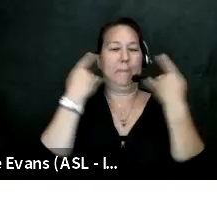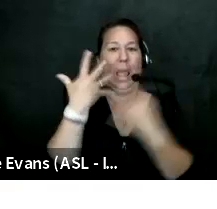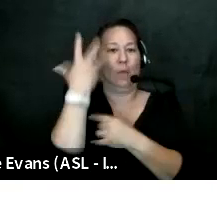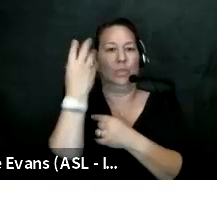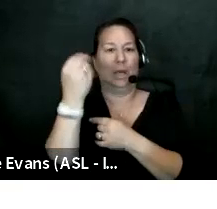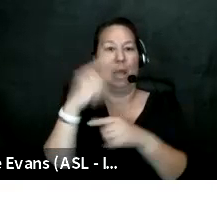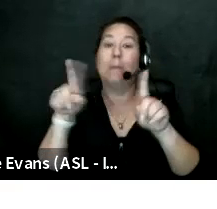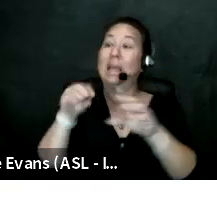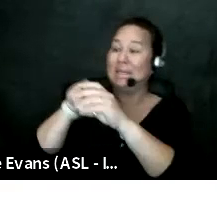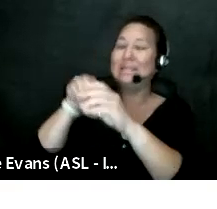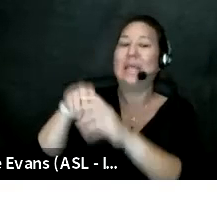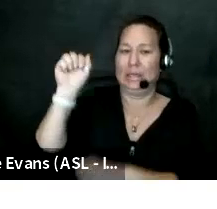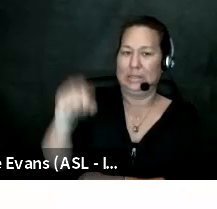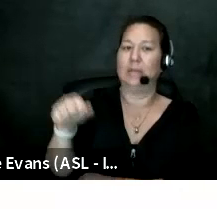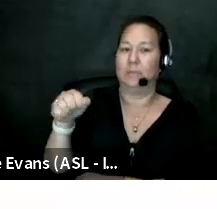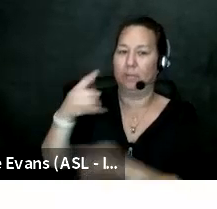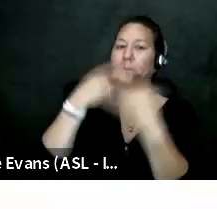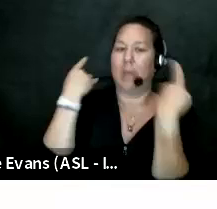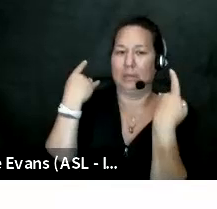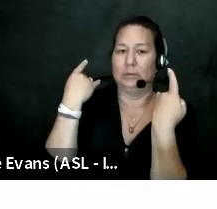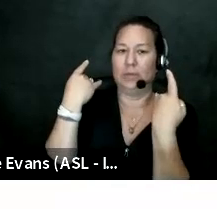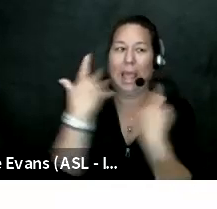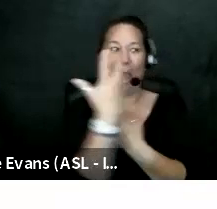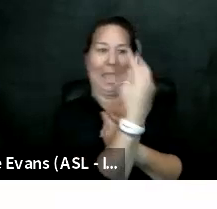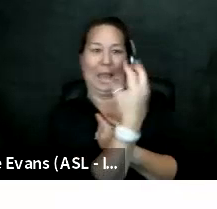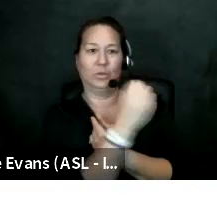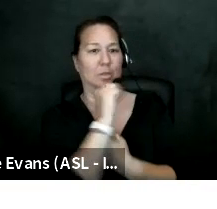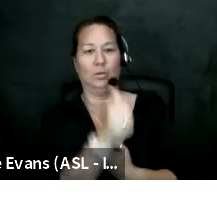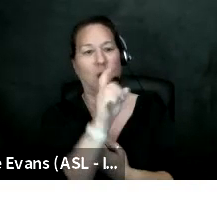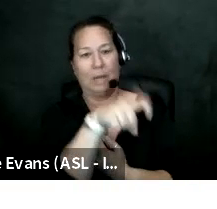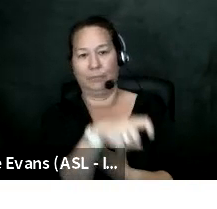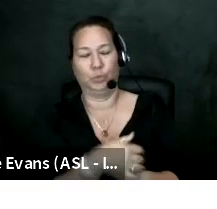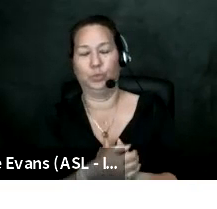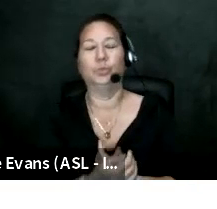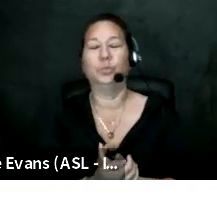them indoors. I think that hopefully that clarifies things. Thanks.